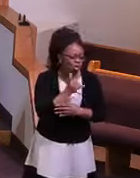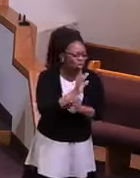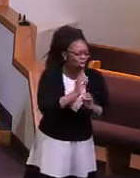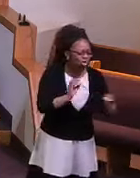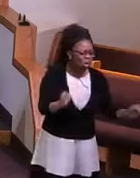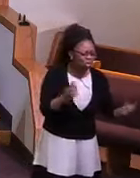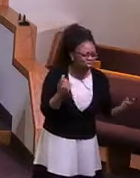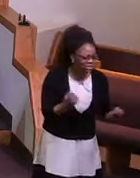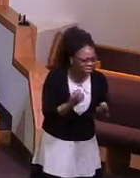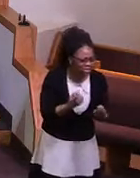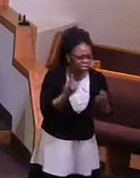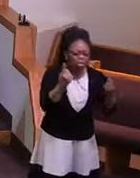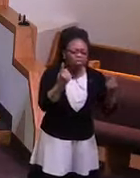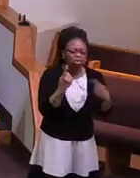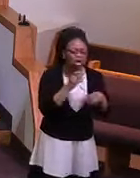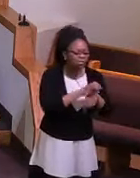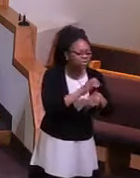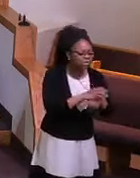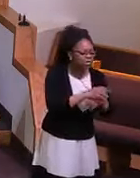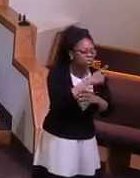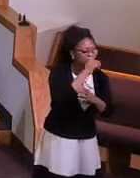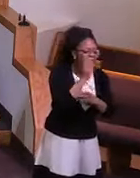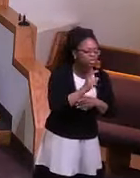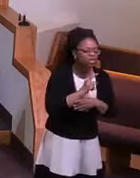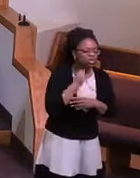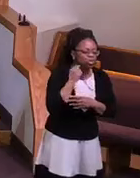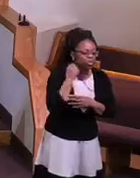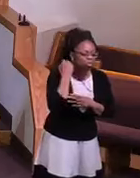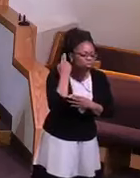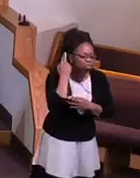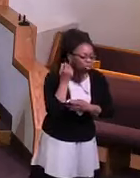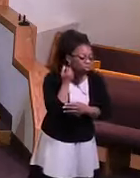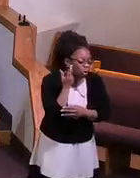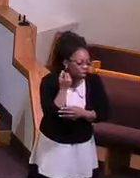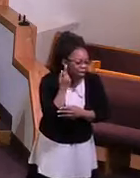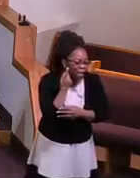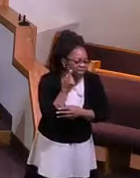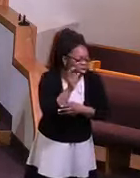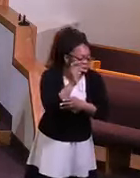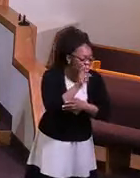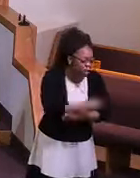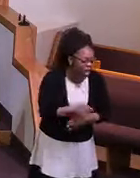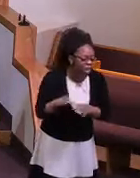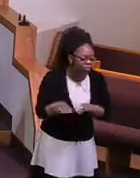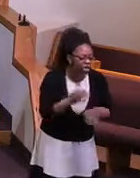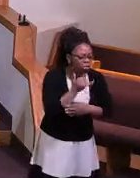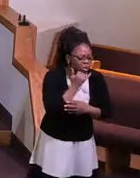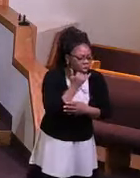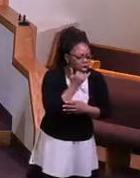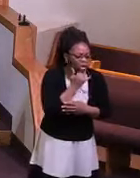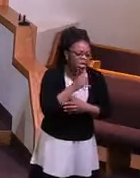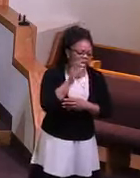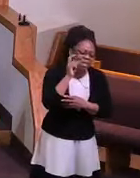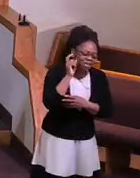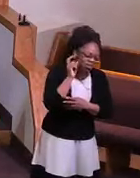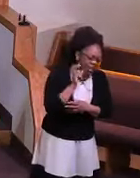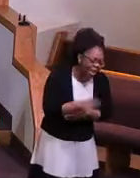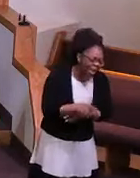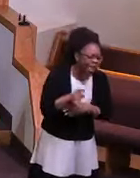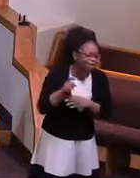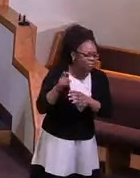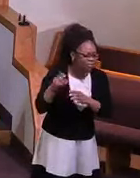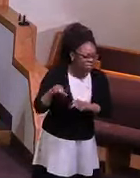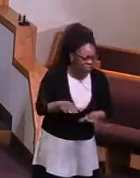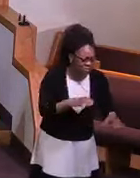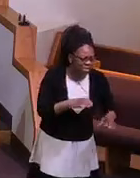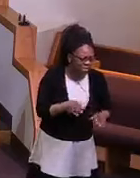sins. You come to church because you realize you have done wrong. and you have committed some sin,